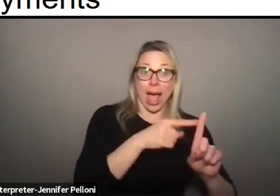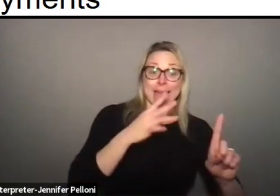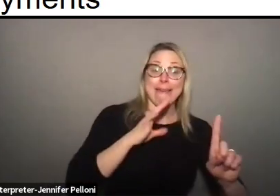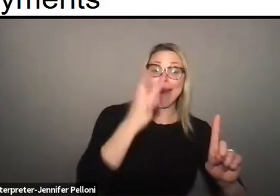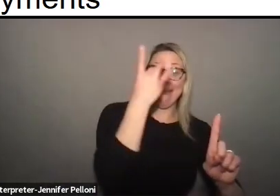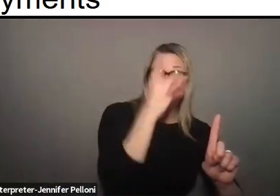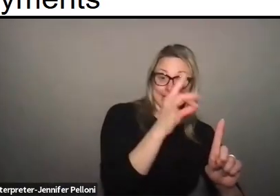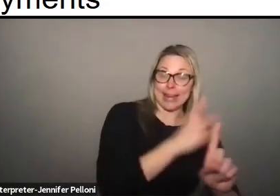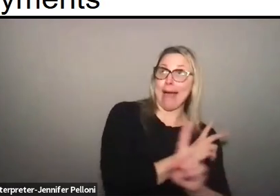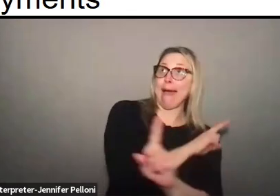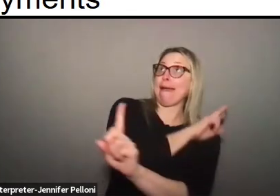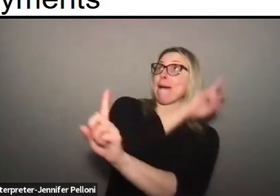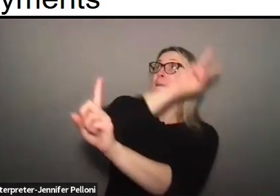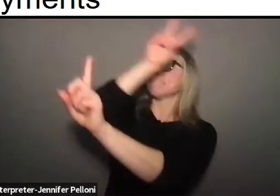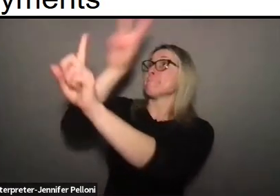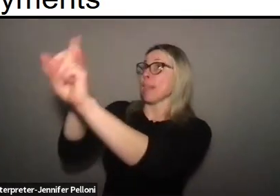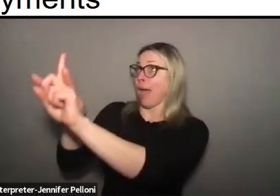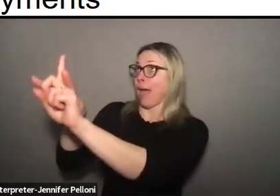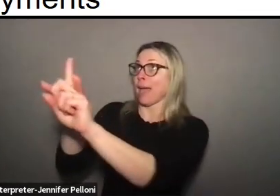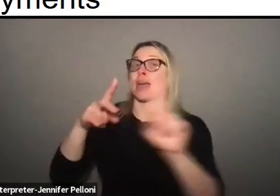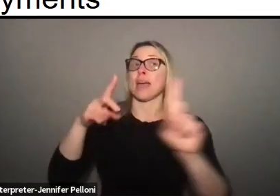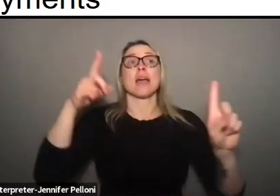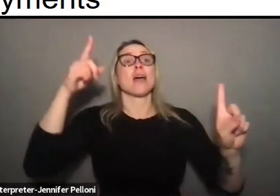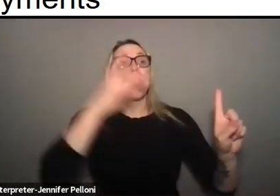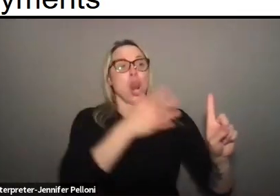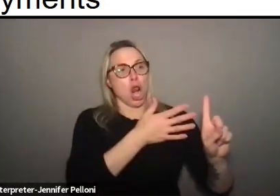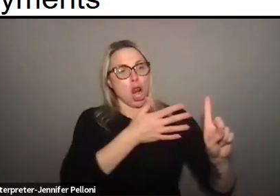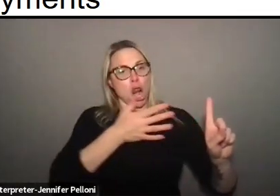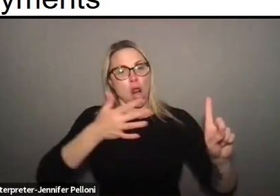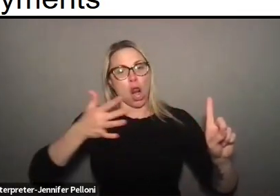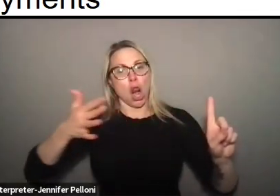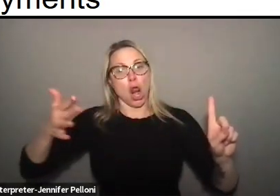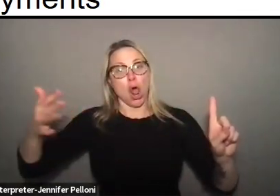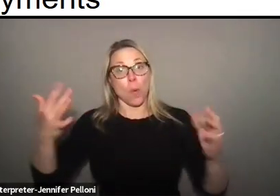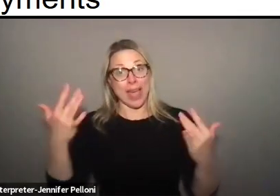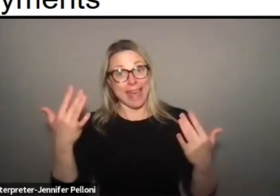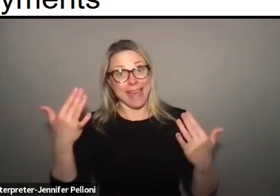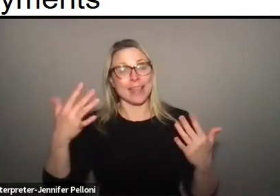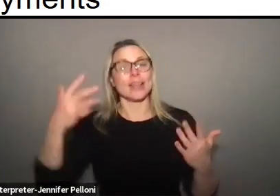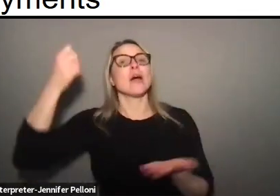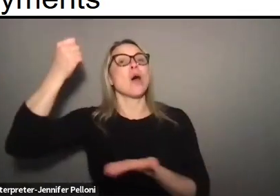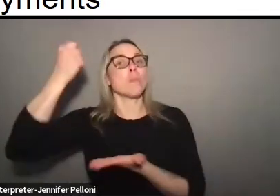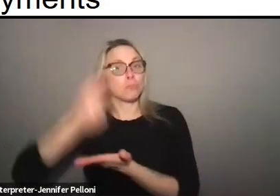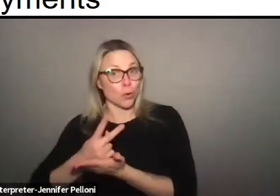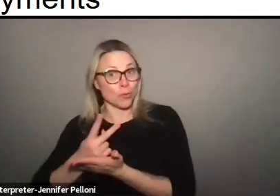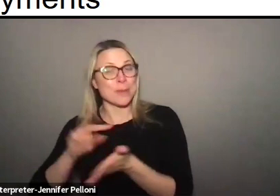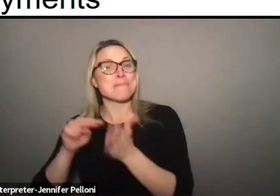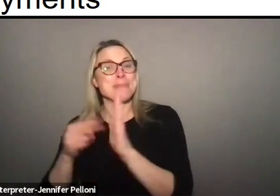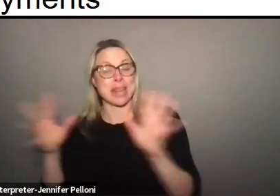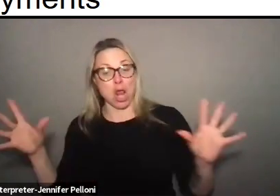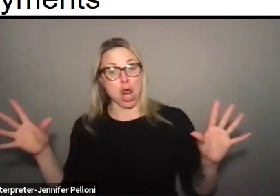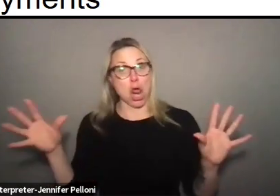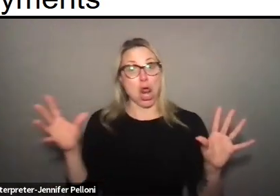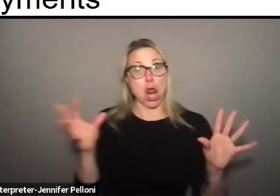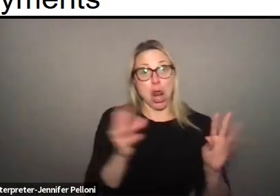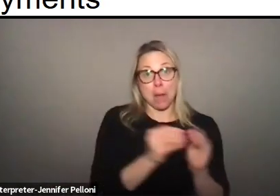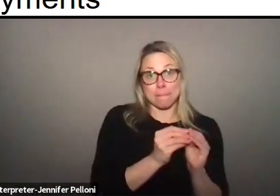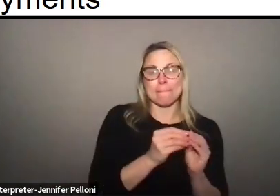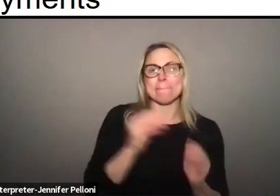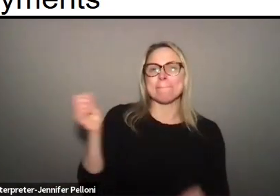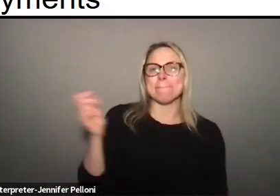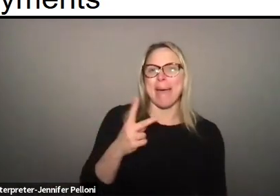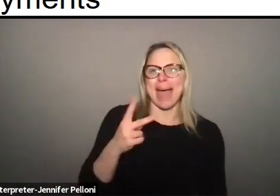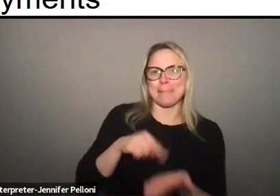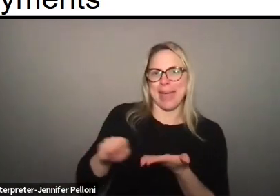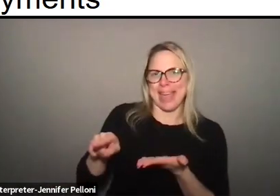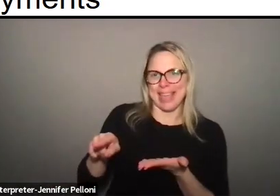will back pay you from the time that your application was filed. So we see families sometimes in a situation where their child